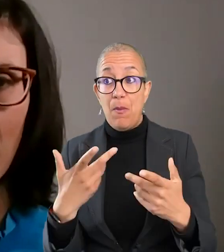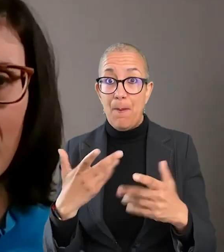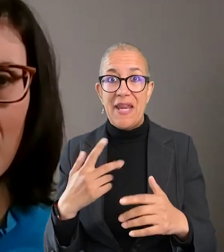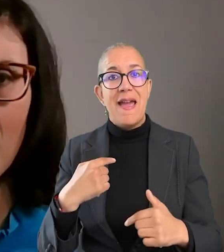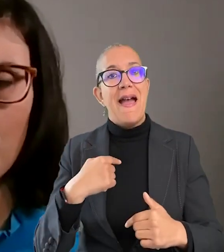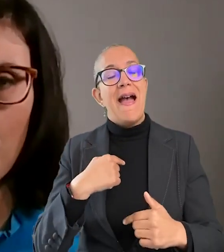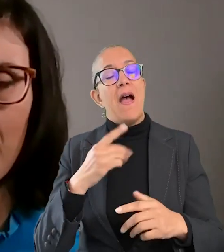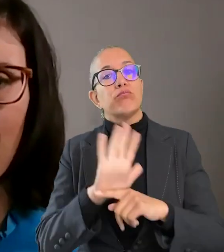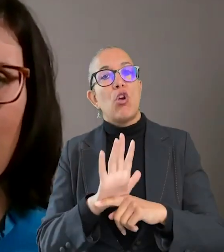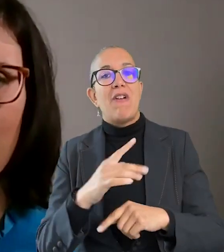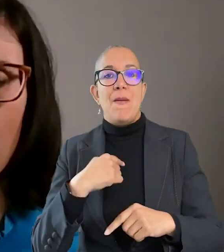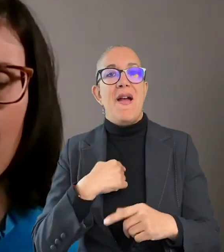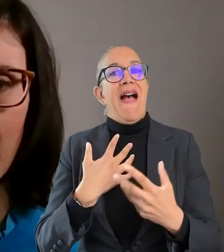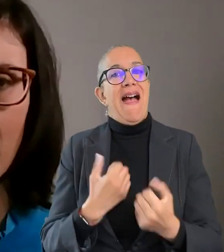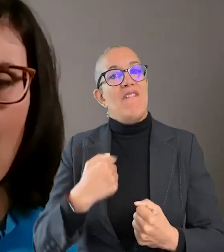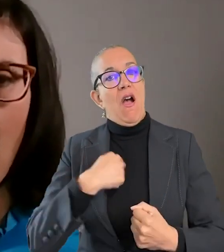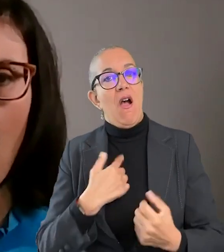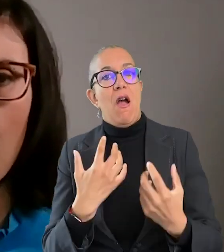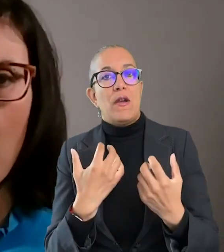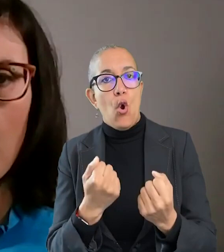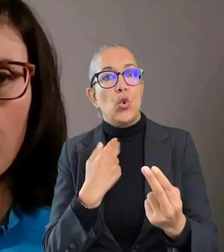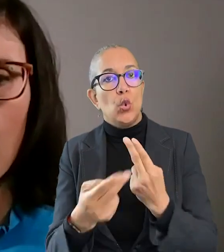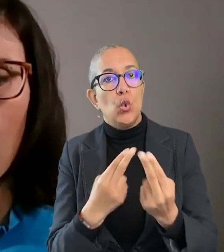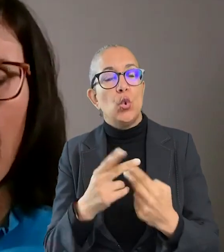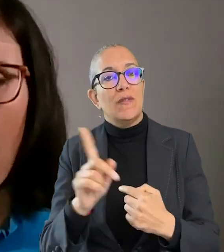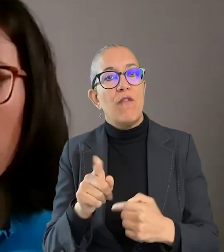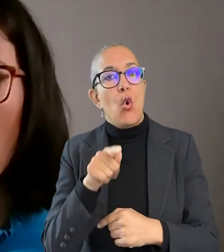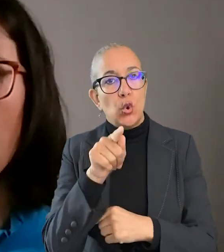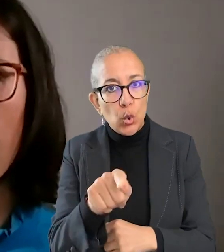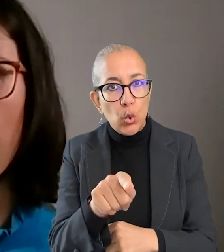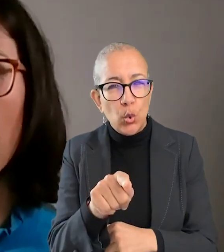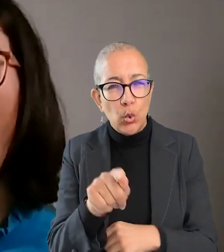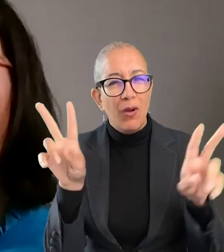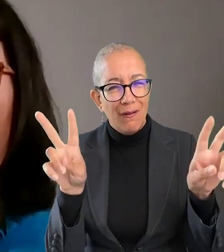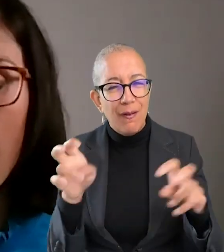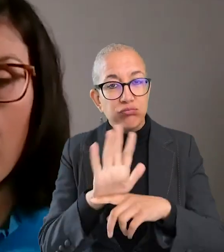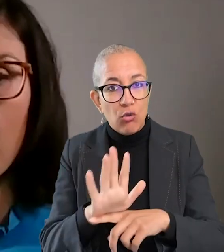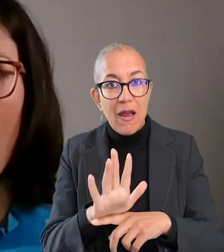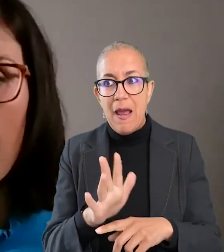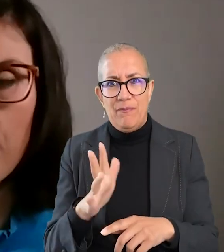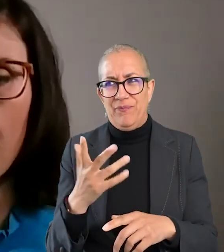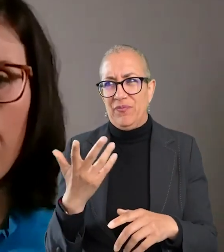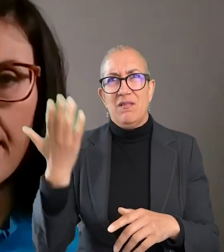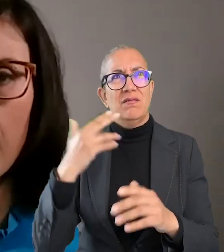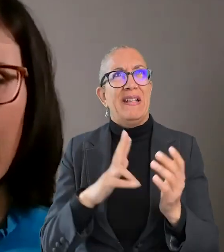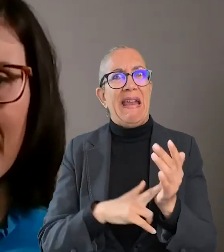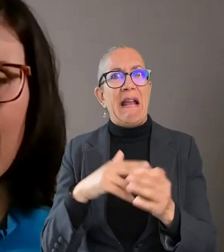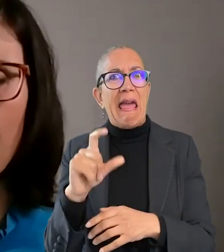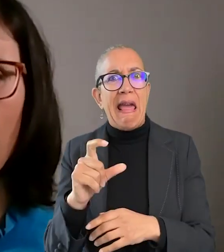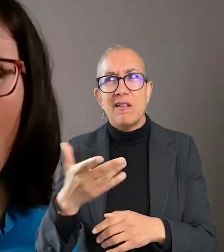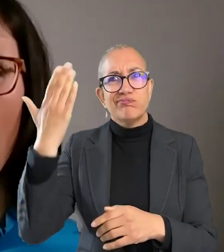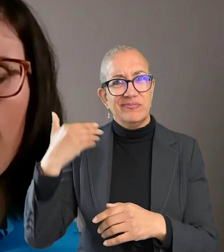knows how long. I think the last was when Nick Clegg hosted it. So we have to also use other types of media,